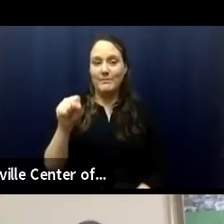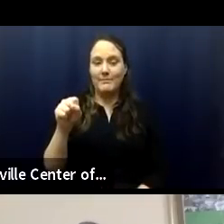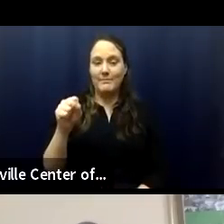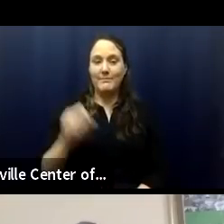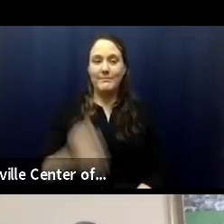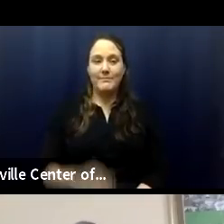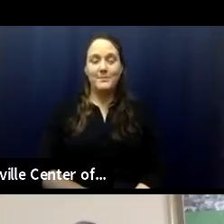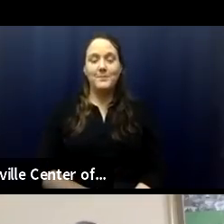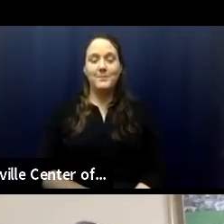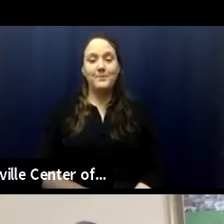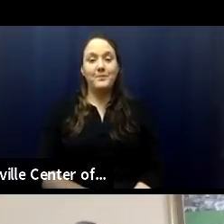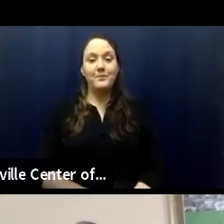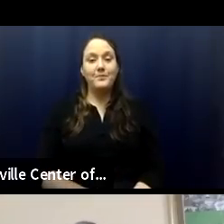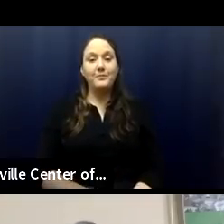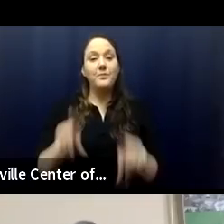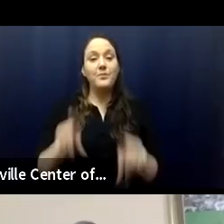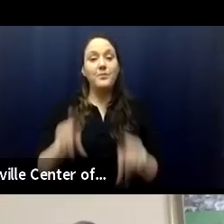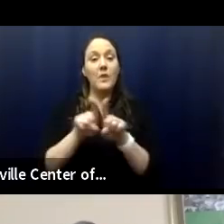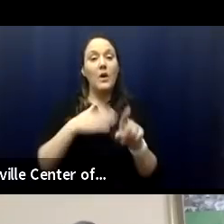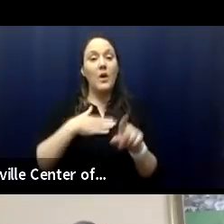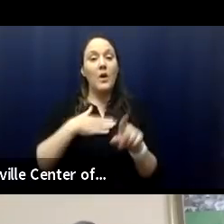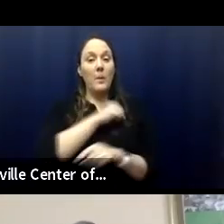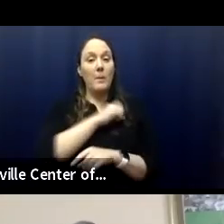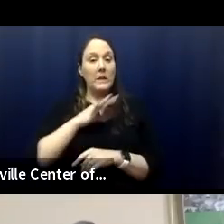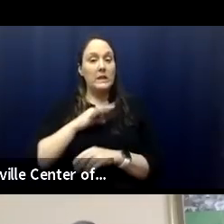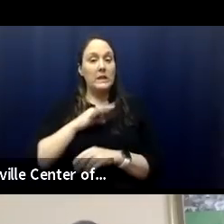And the other thing that my staff is looking at